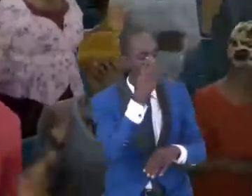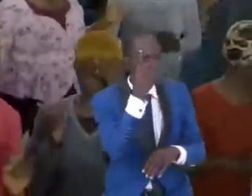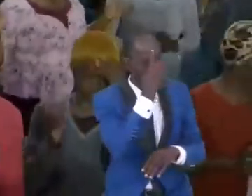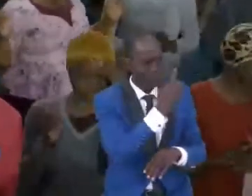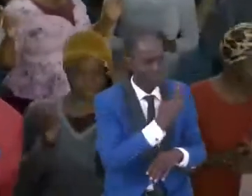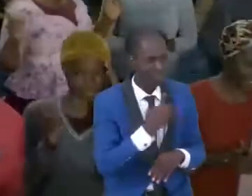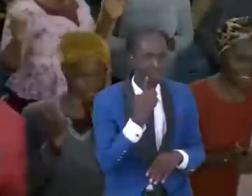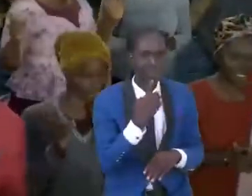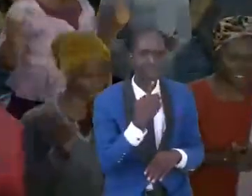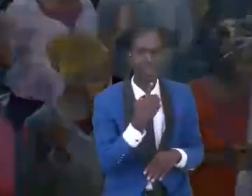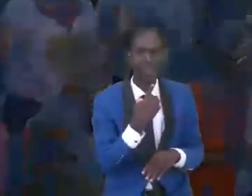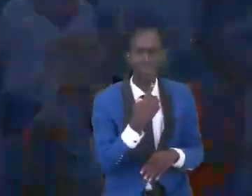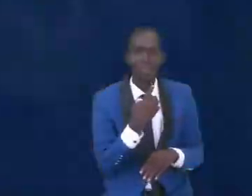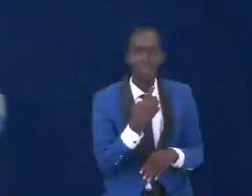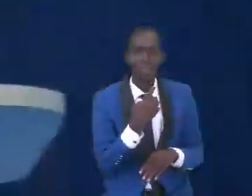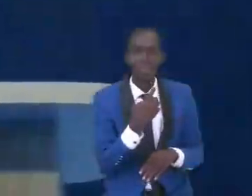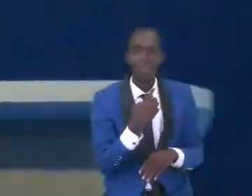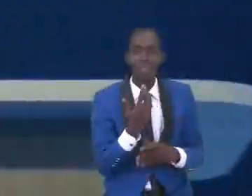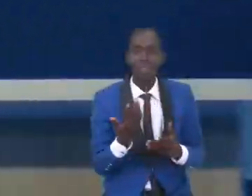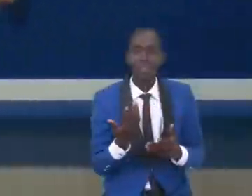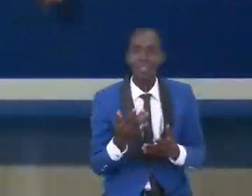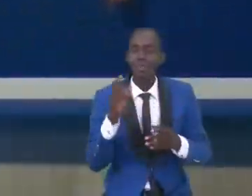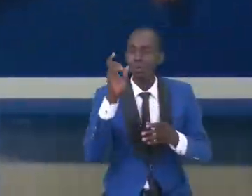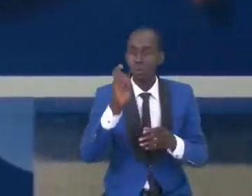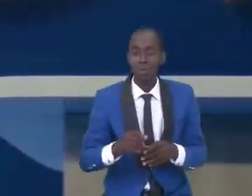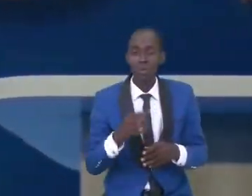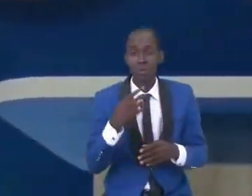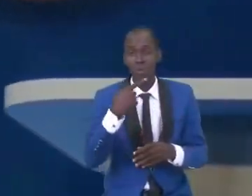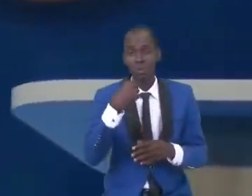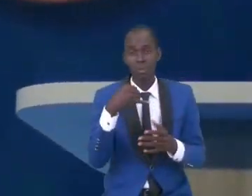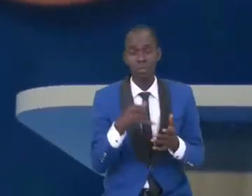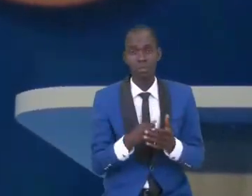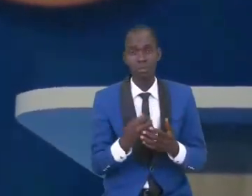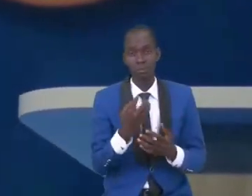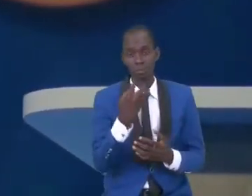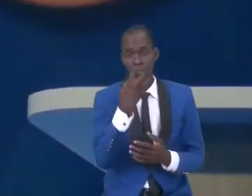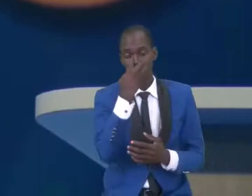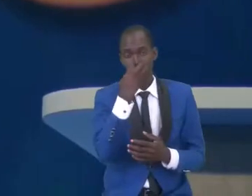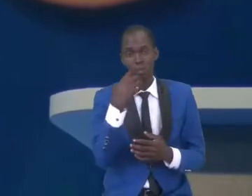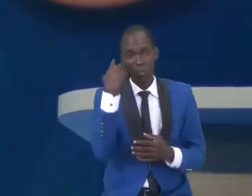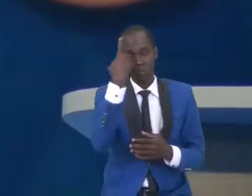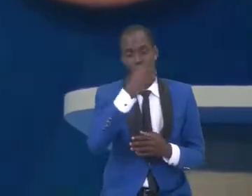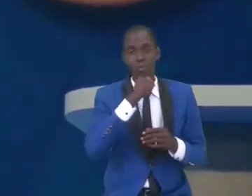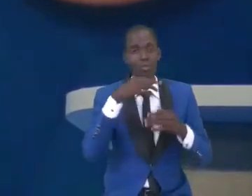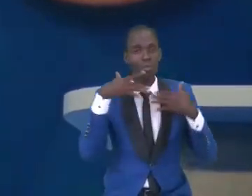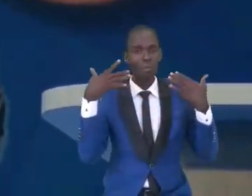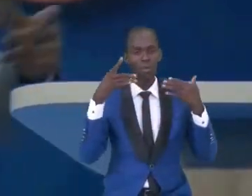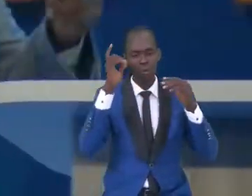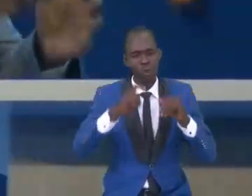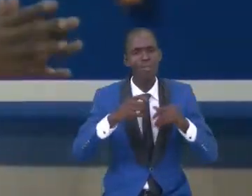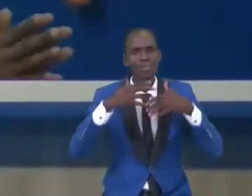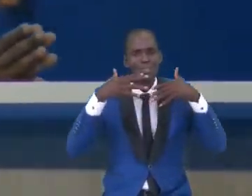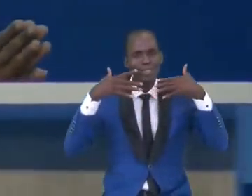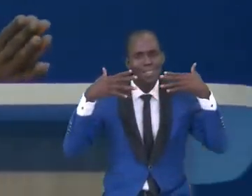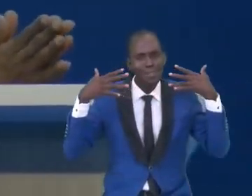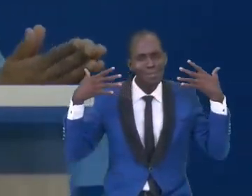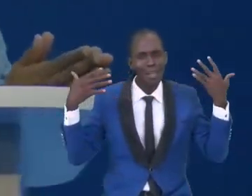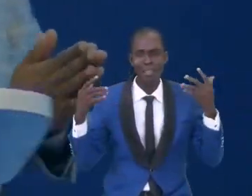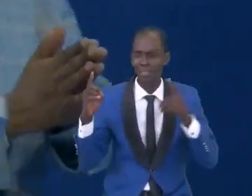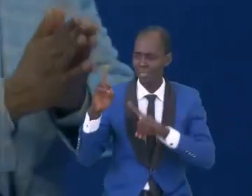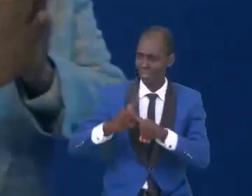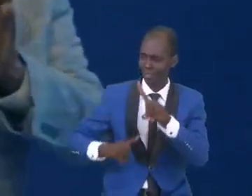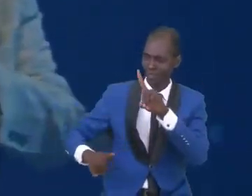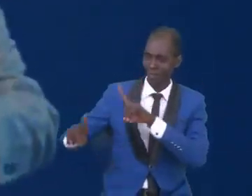do you say that? You say that and then your face is, you know, plastic. Put a smile on your face and tell